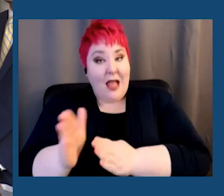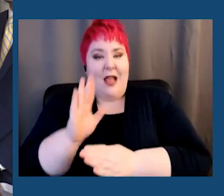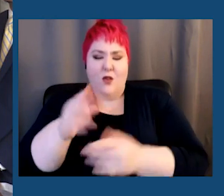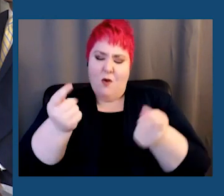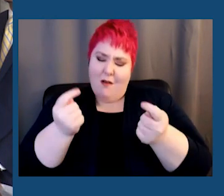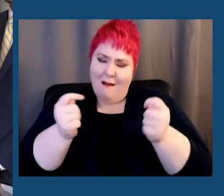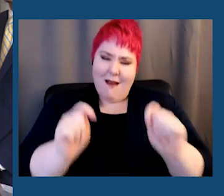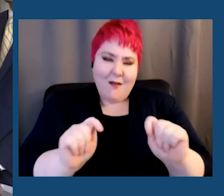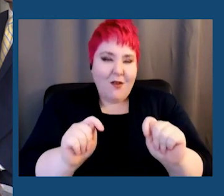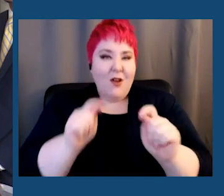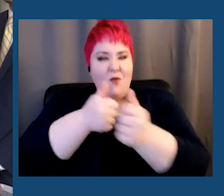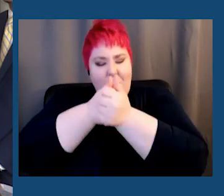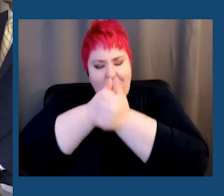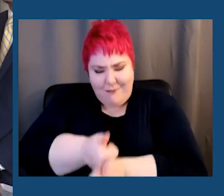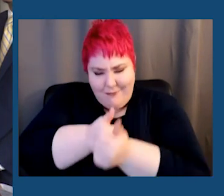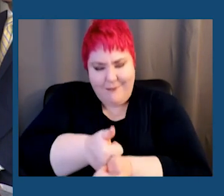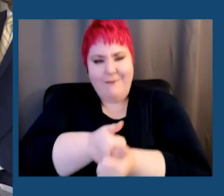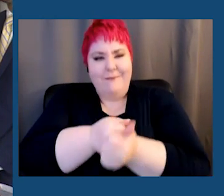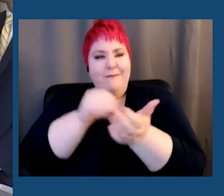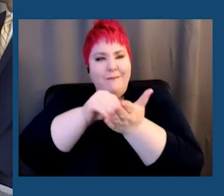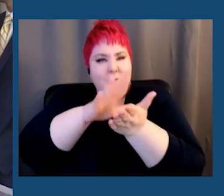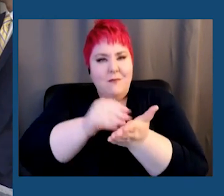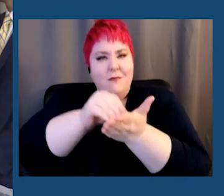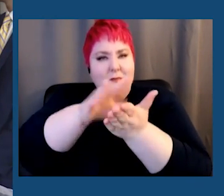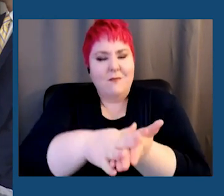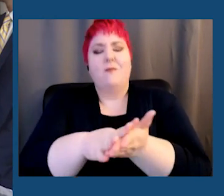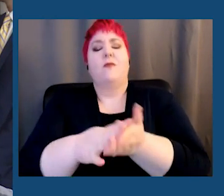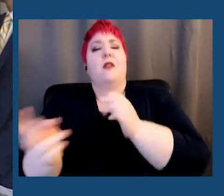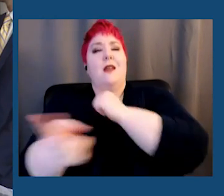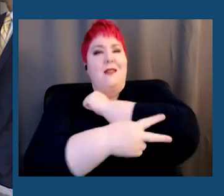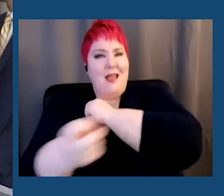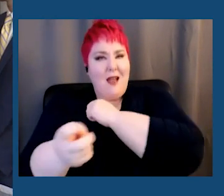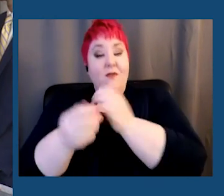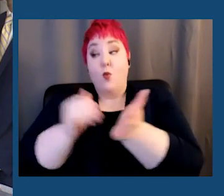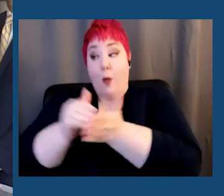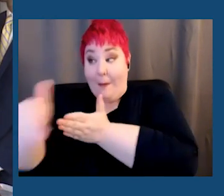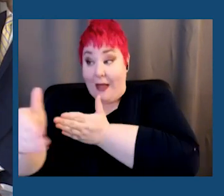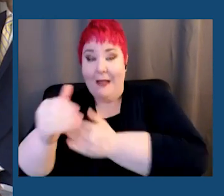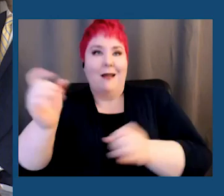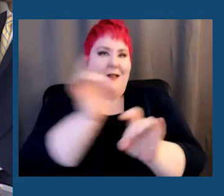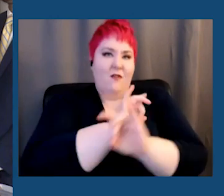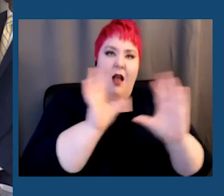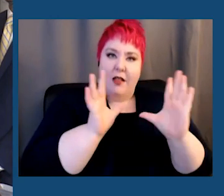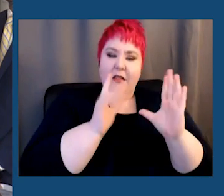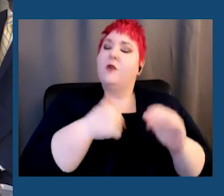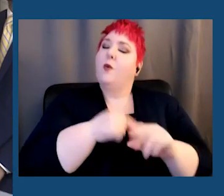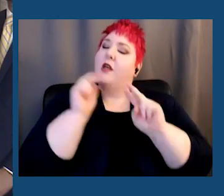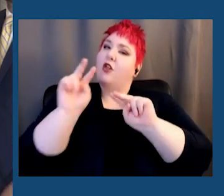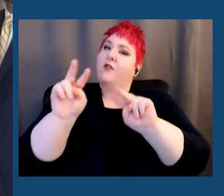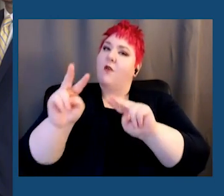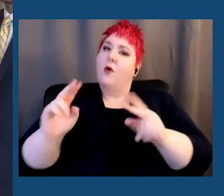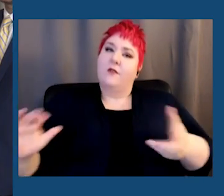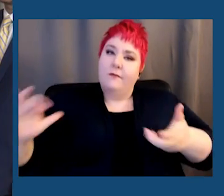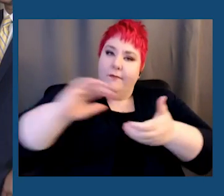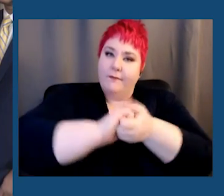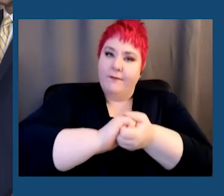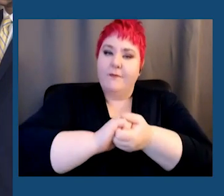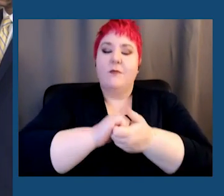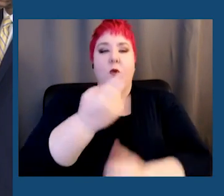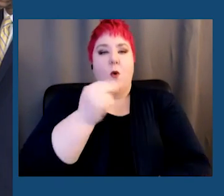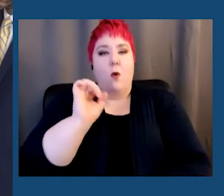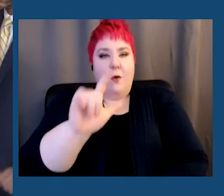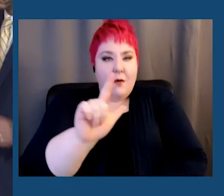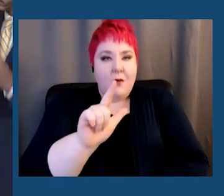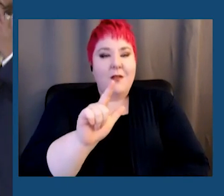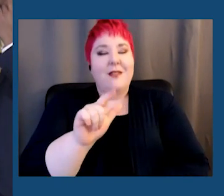theft, particularly repeat and violent retail theft. We look forward to continuing to work with the Hochul administration, the state